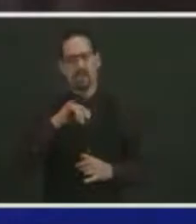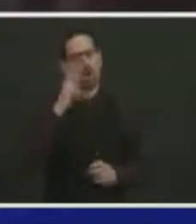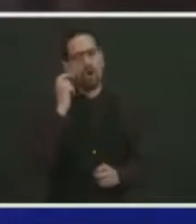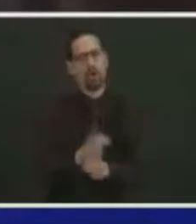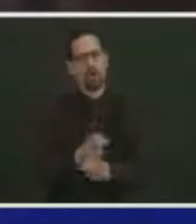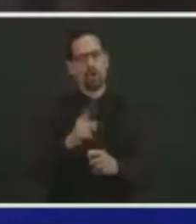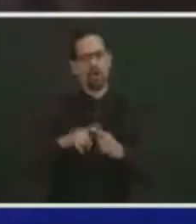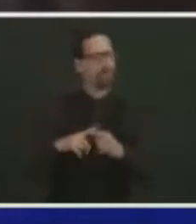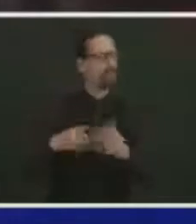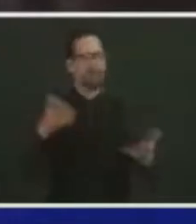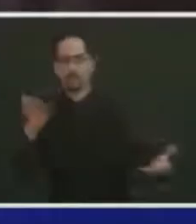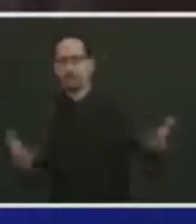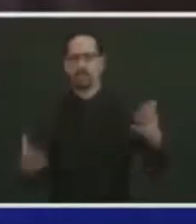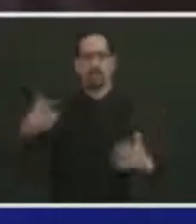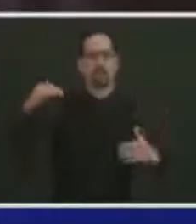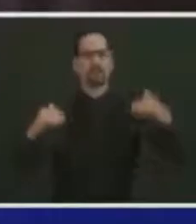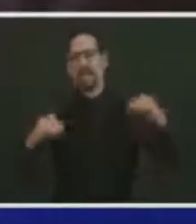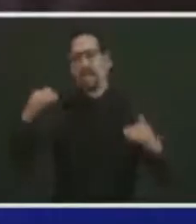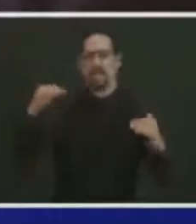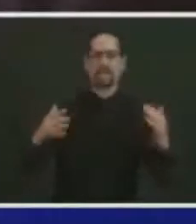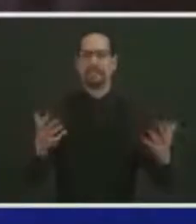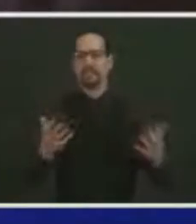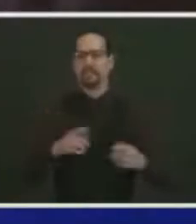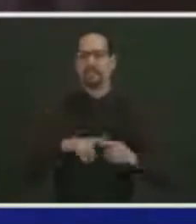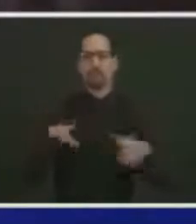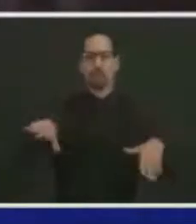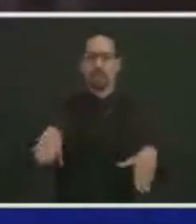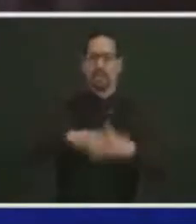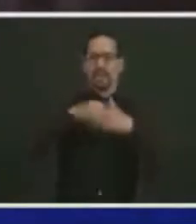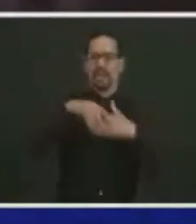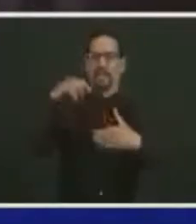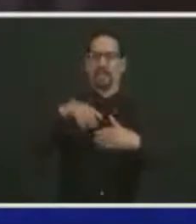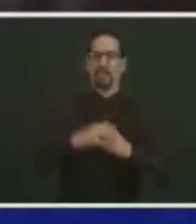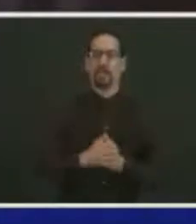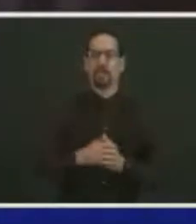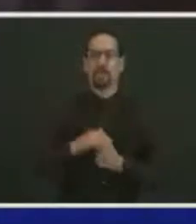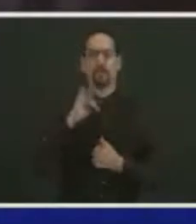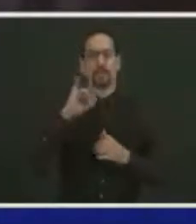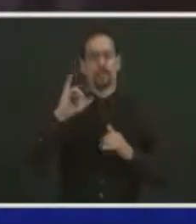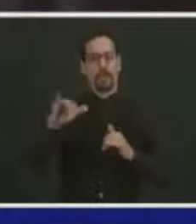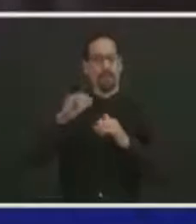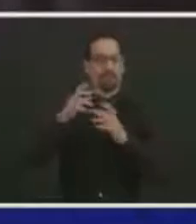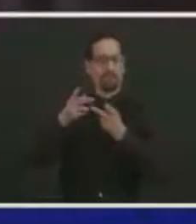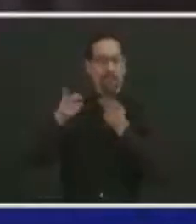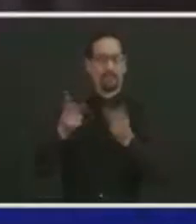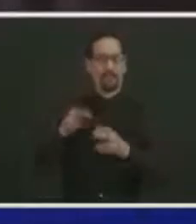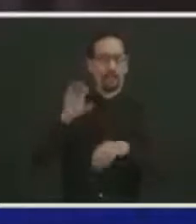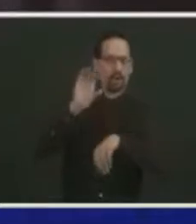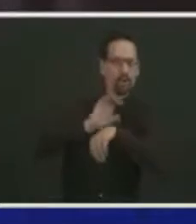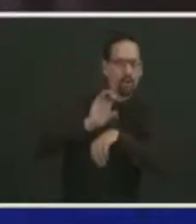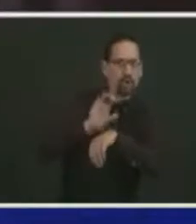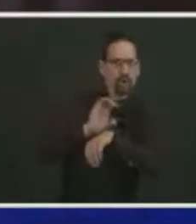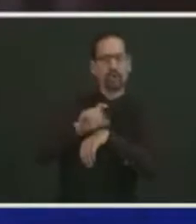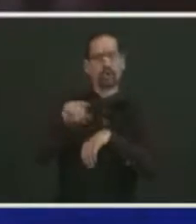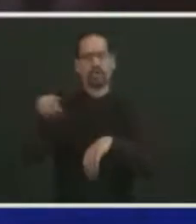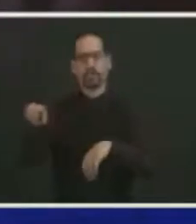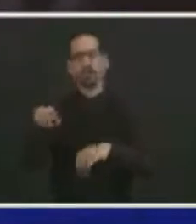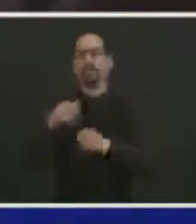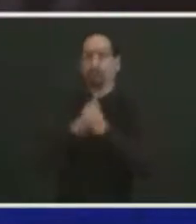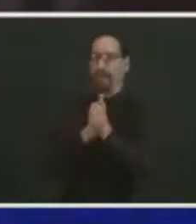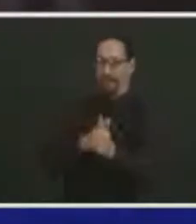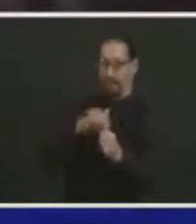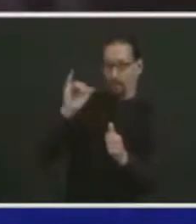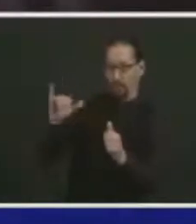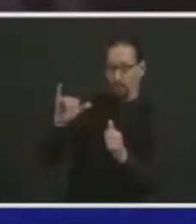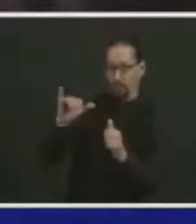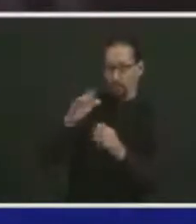weddings. If it's in a place of worship, then you abide by the